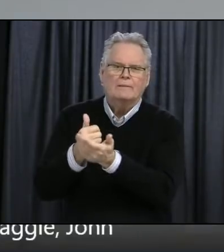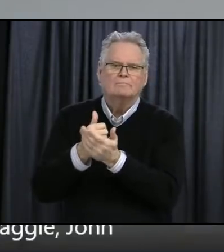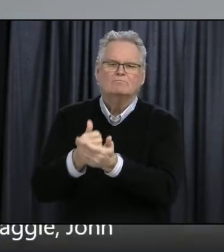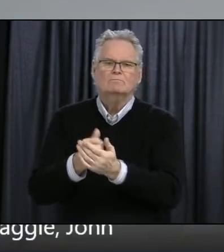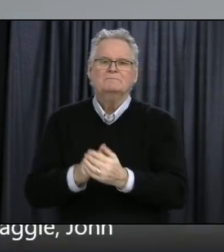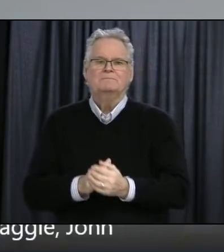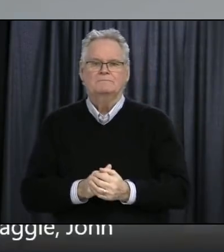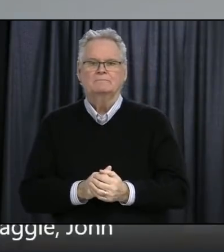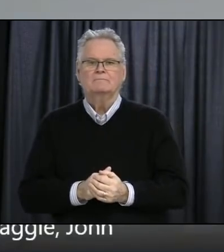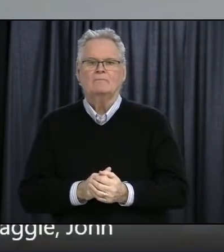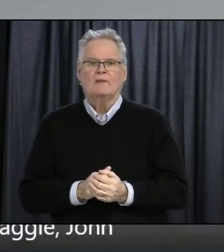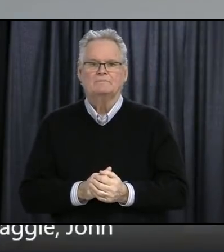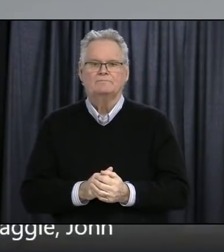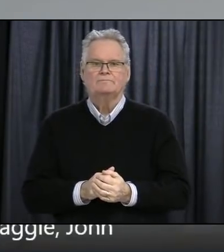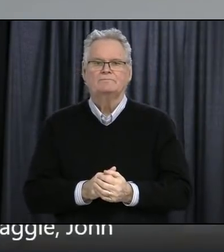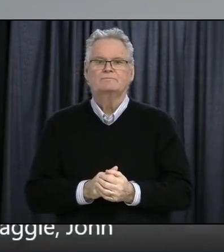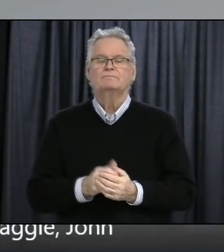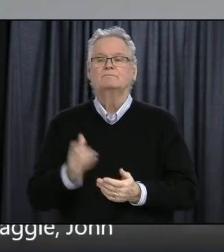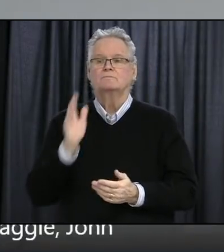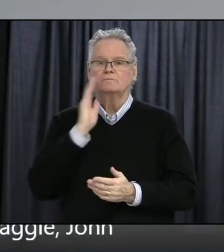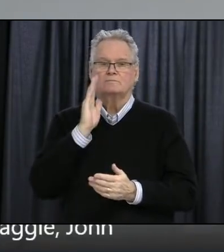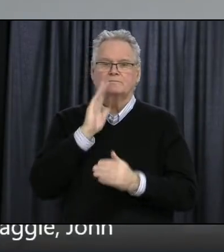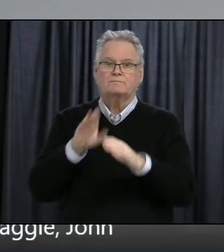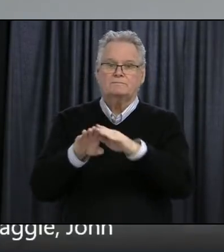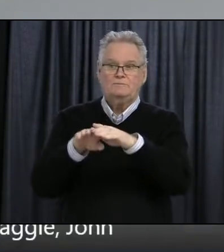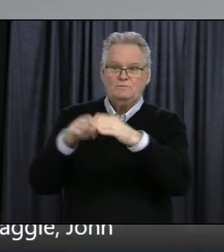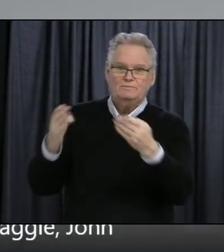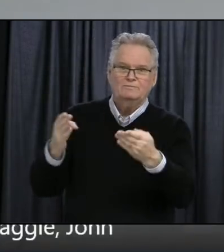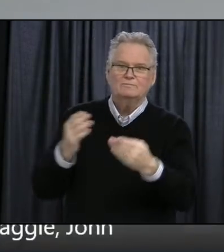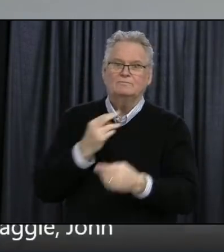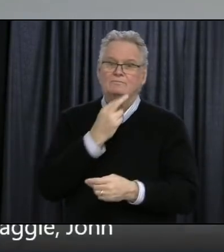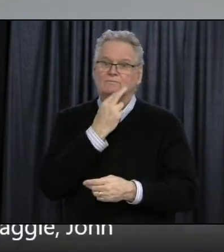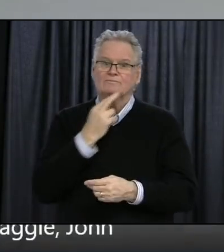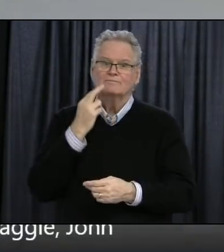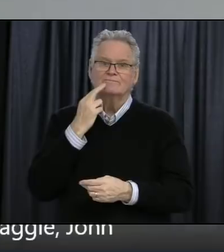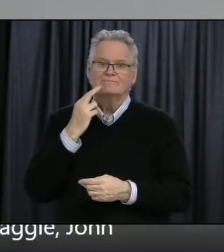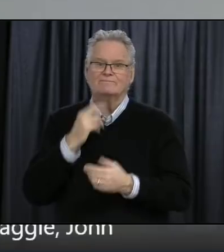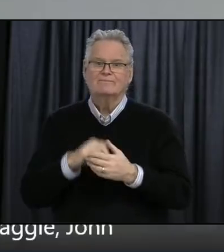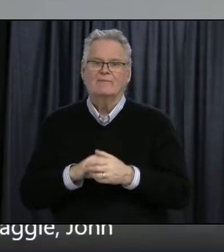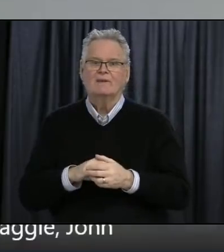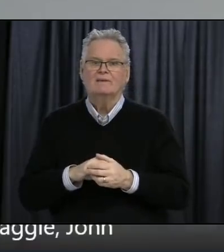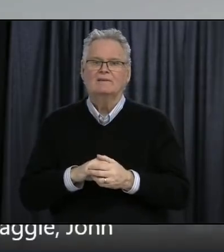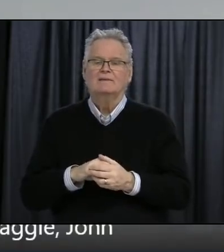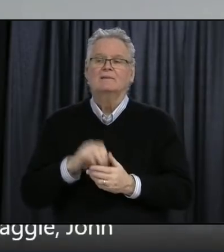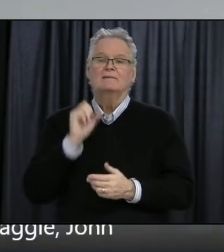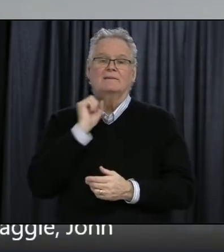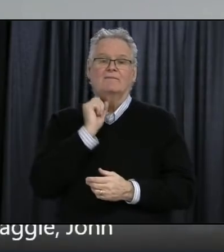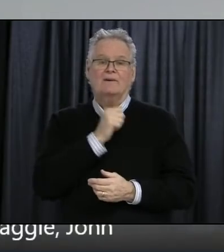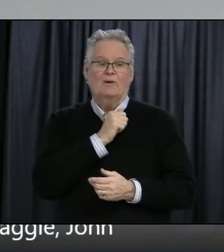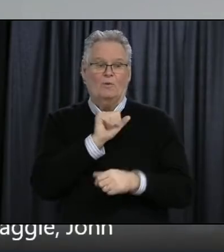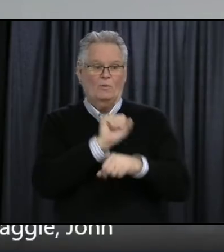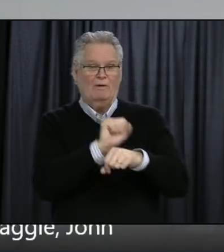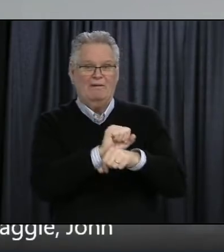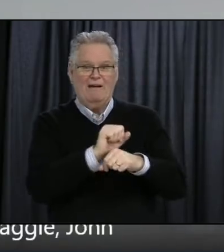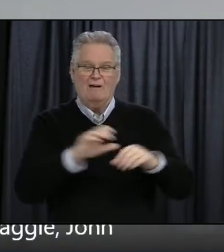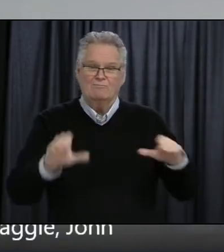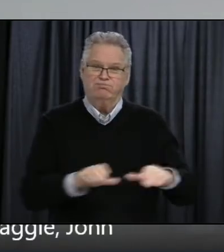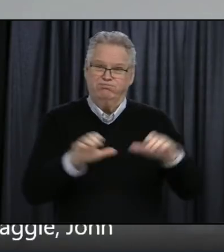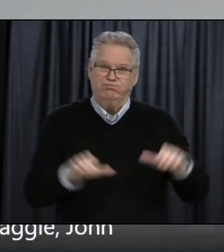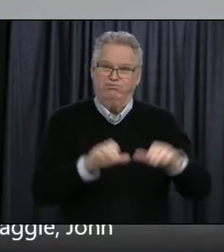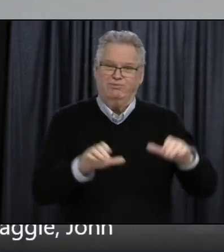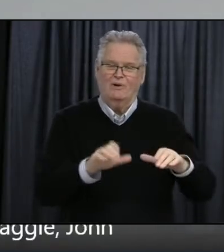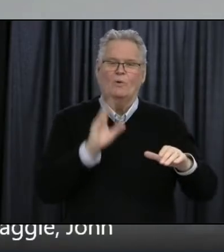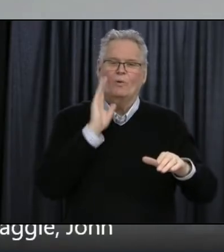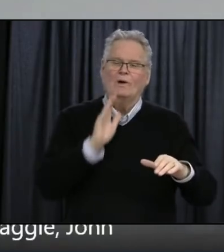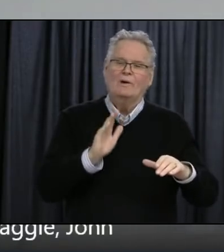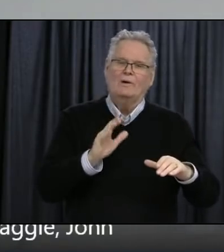down, and I thank them for providing it. The numbers are looking good. We are down to 57 active cases today. And as you say, the